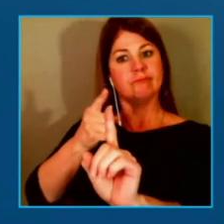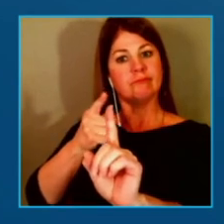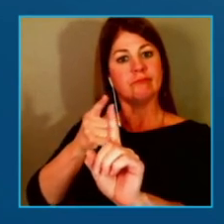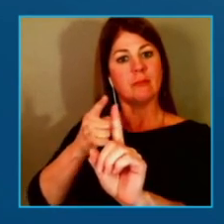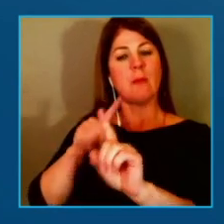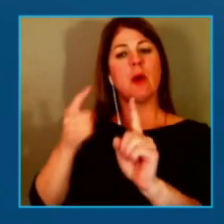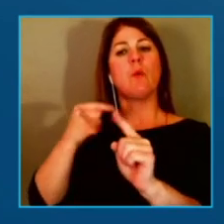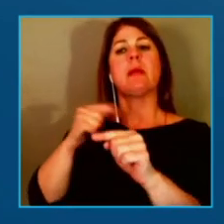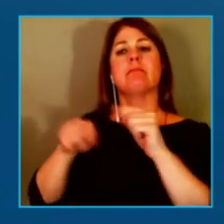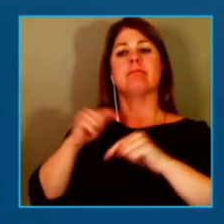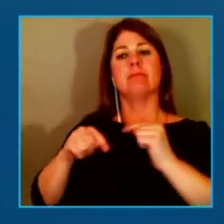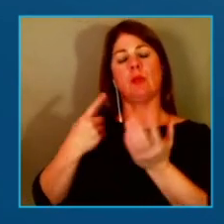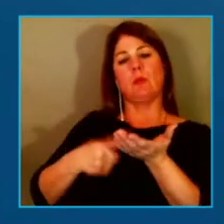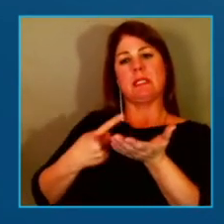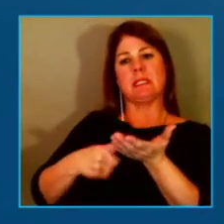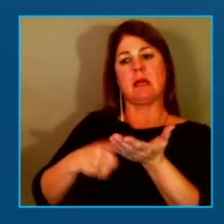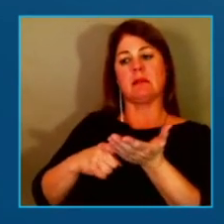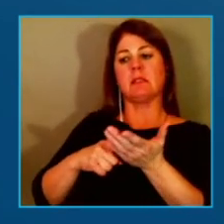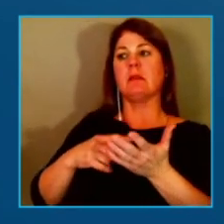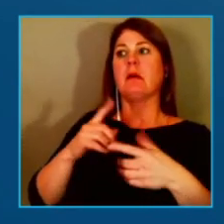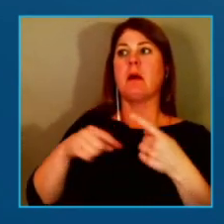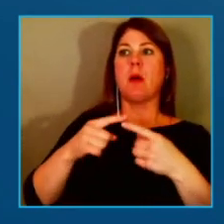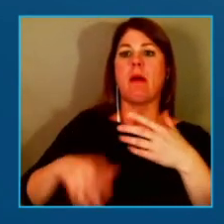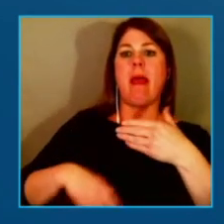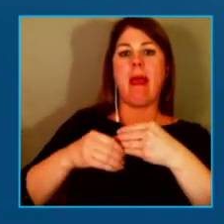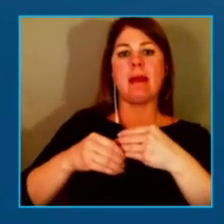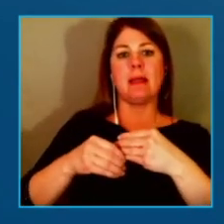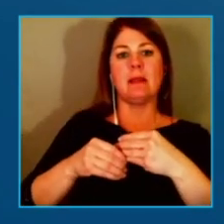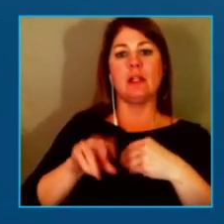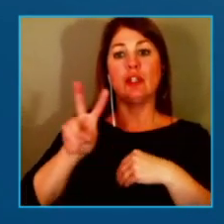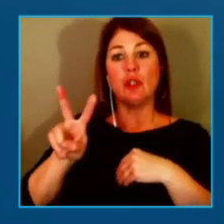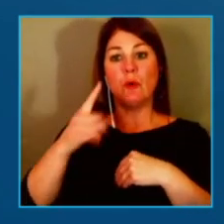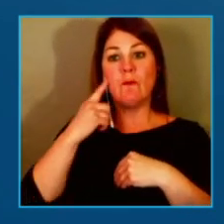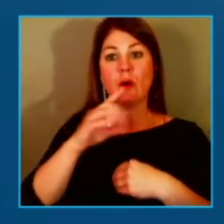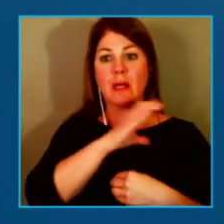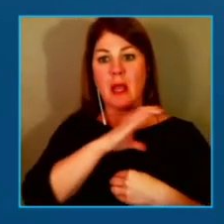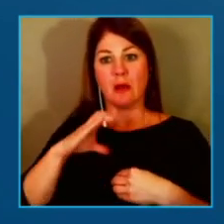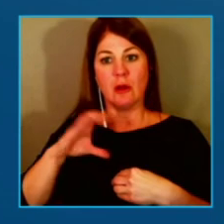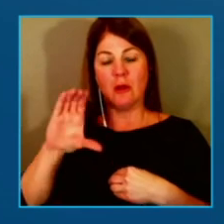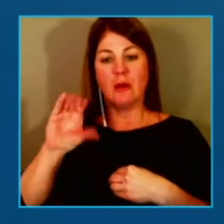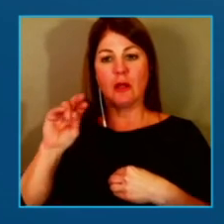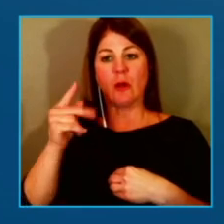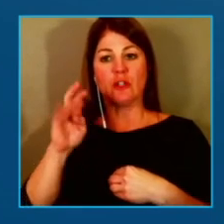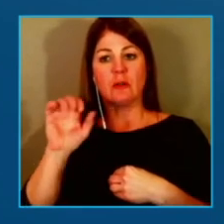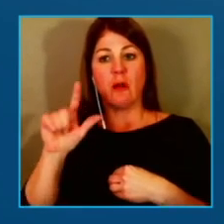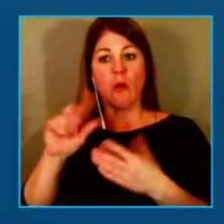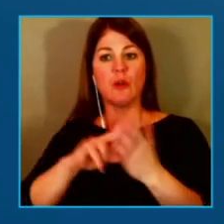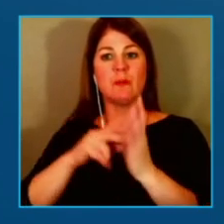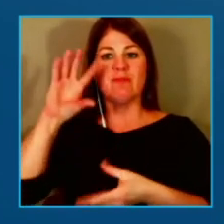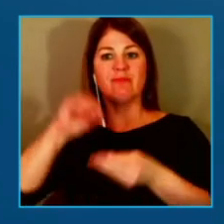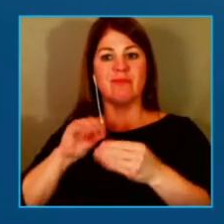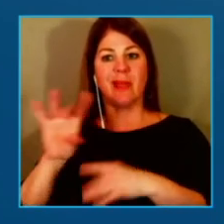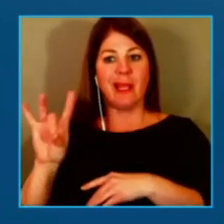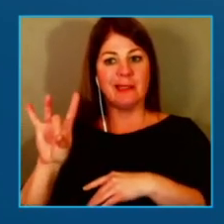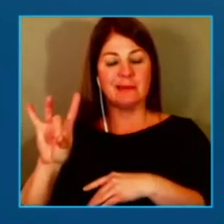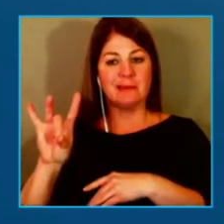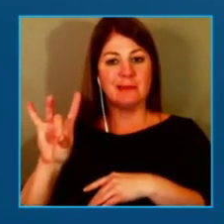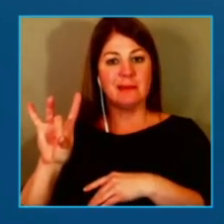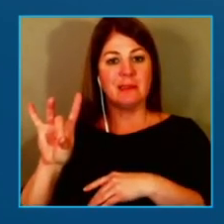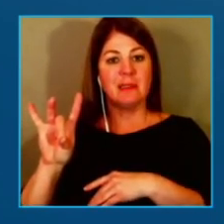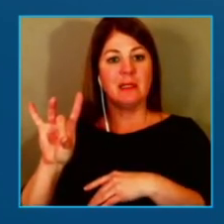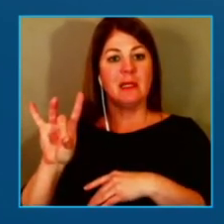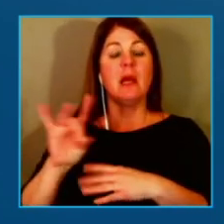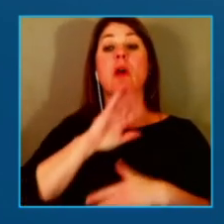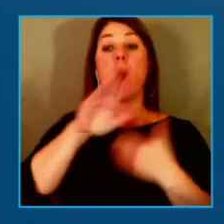about adding the two per congressional, mm-hmm. which made a total of eight. So actually they'll all be elected by